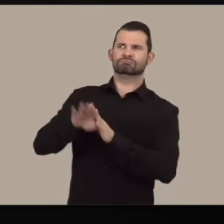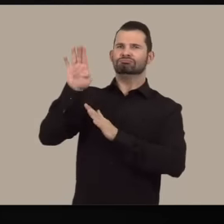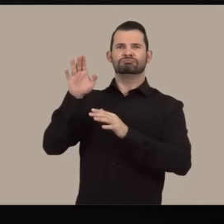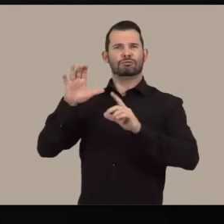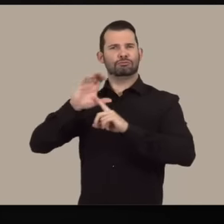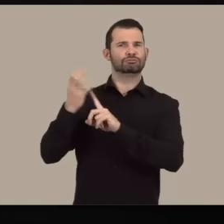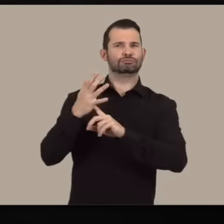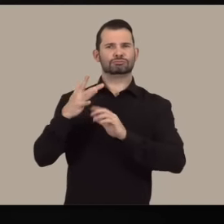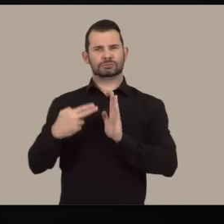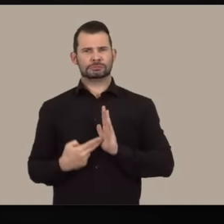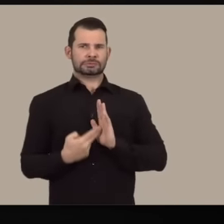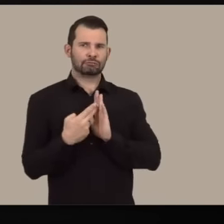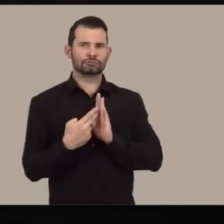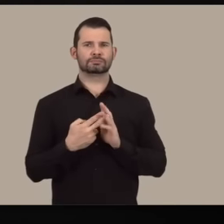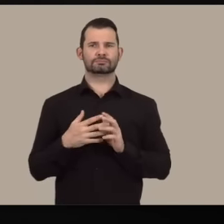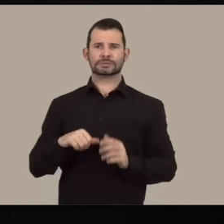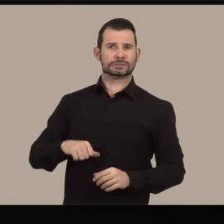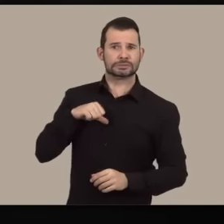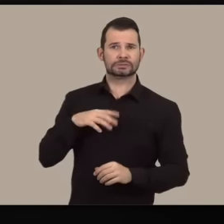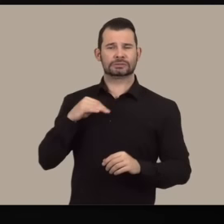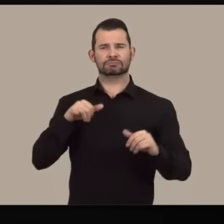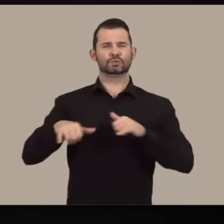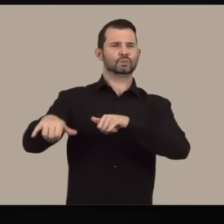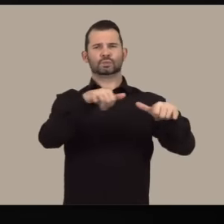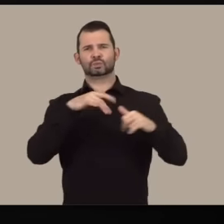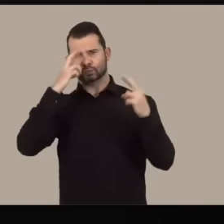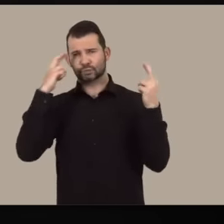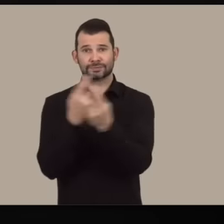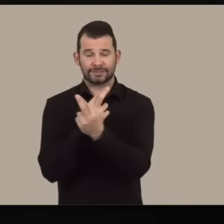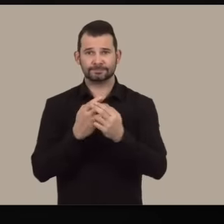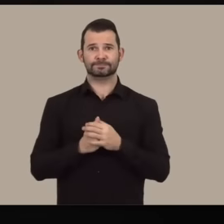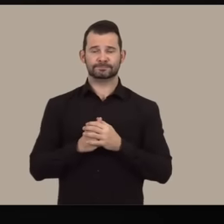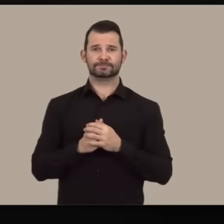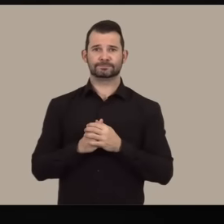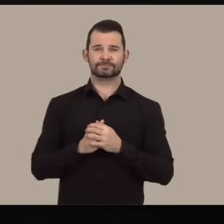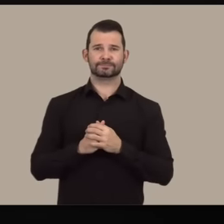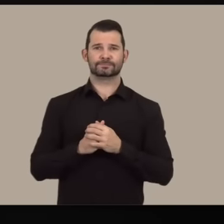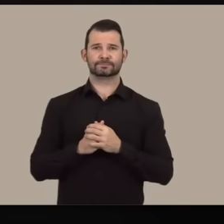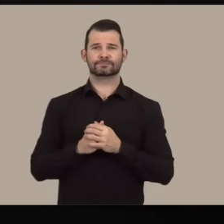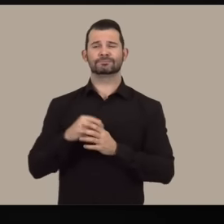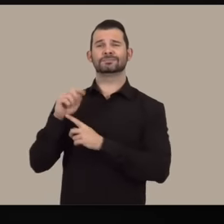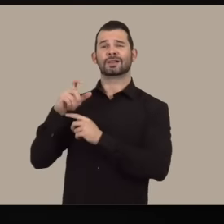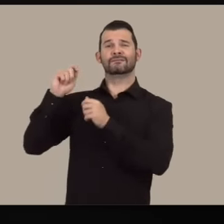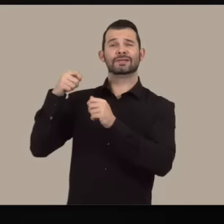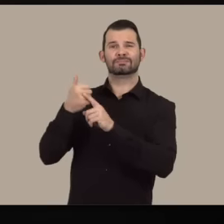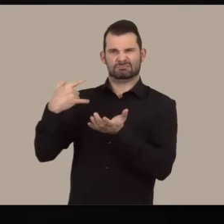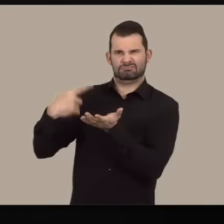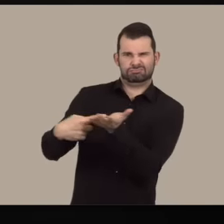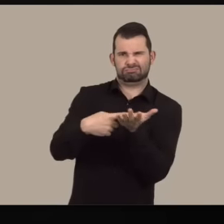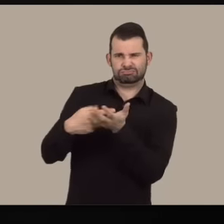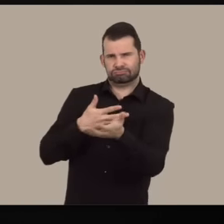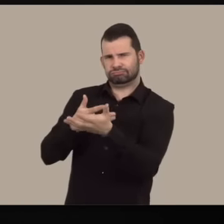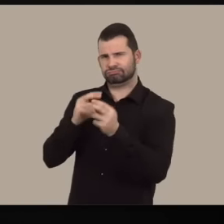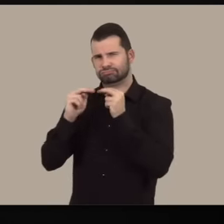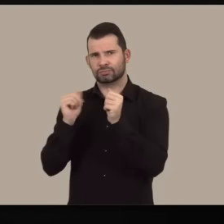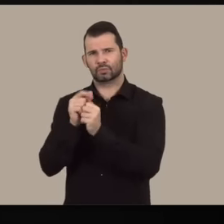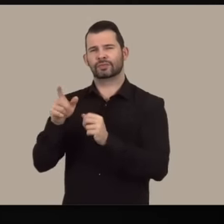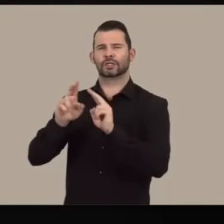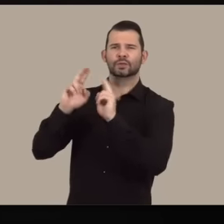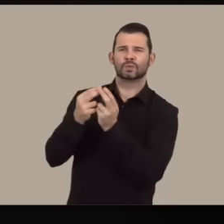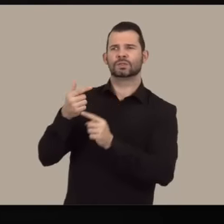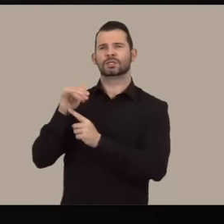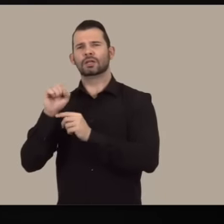healthy ecosystem that thrives in a culture of integrity, dignity, and mutual respect. Telefilm